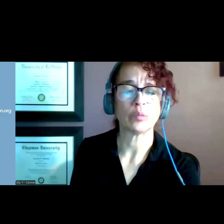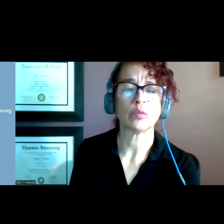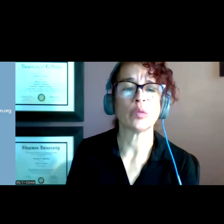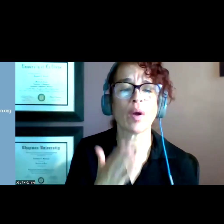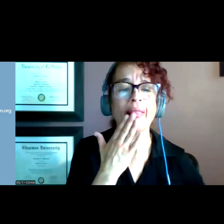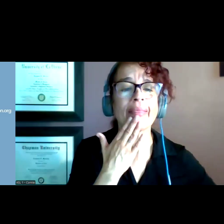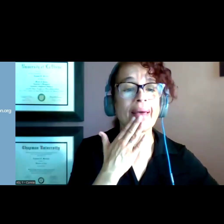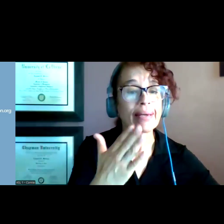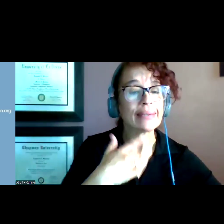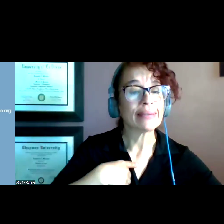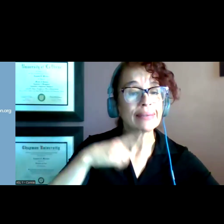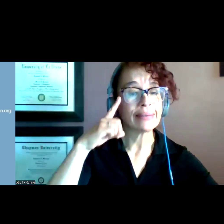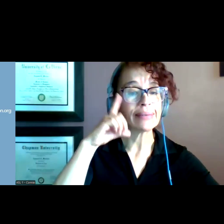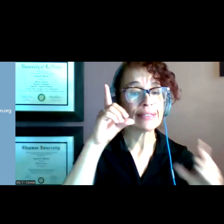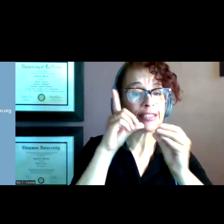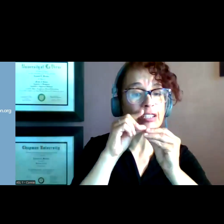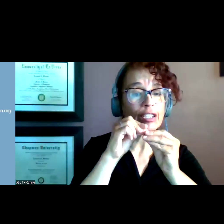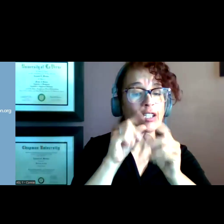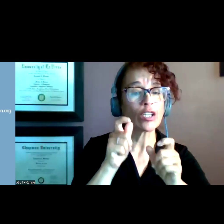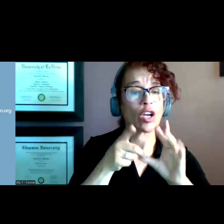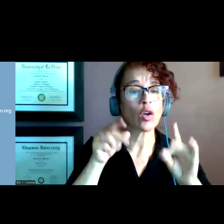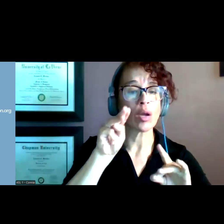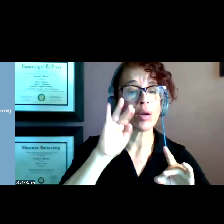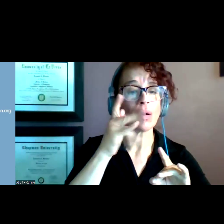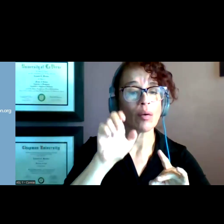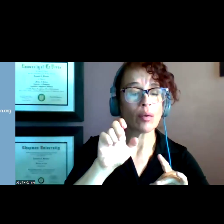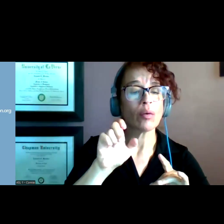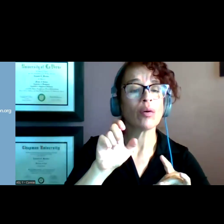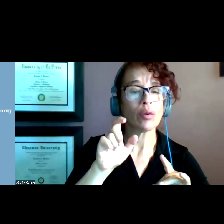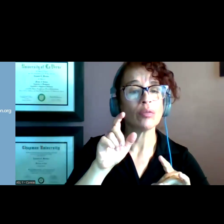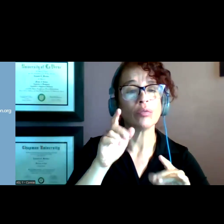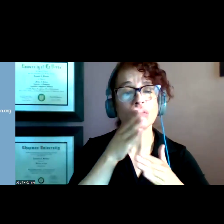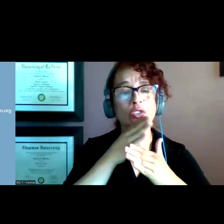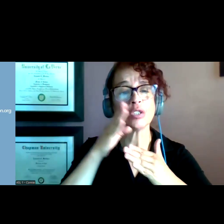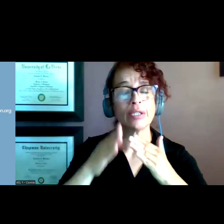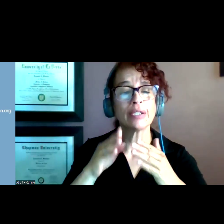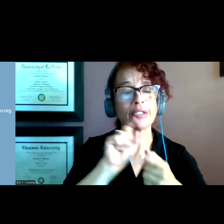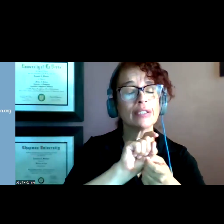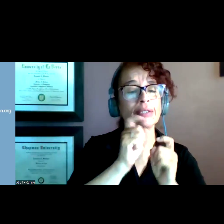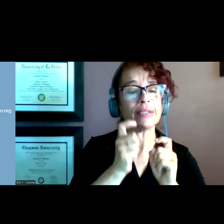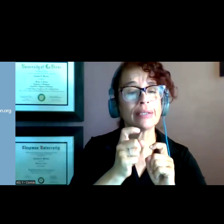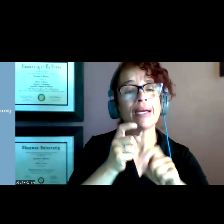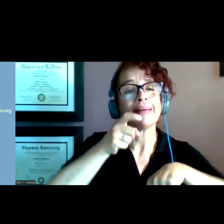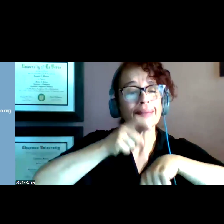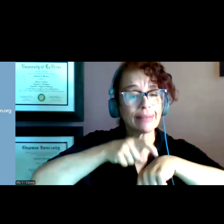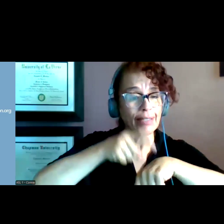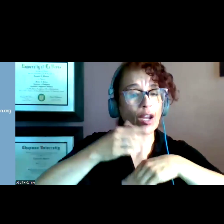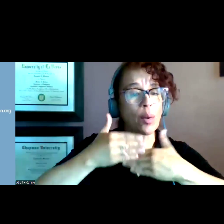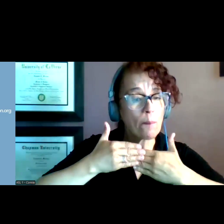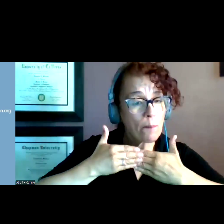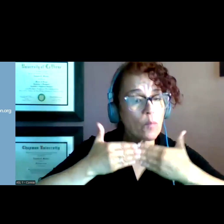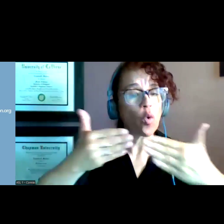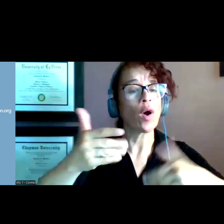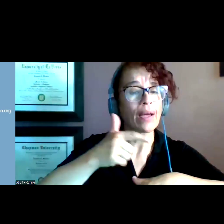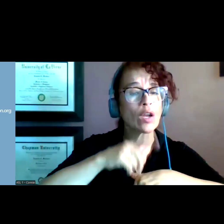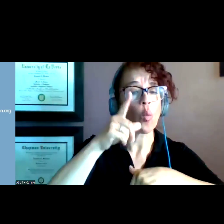Thank you. And I think we'll take one more quick comment from Michelle, and then we're eating into the transportation subcommittee's time, so we'll move on. So we'll